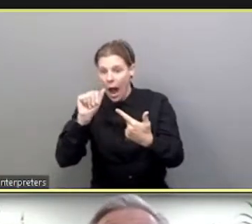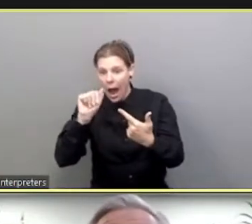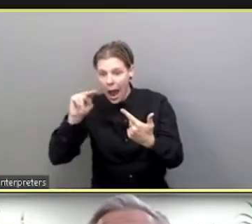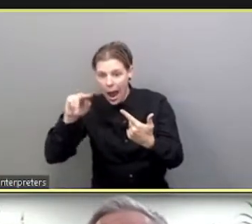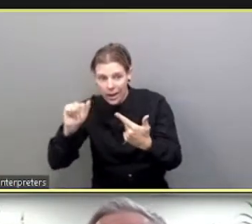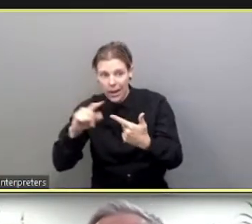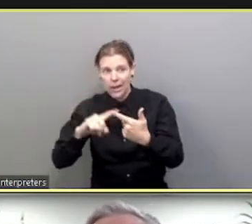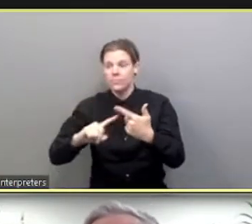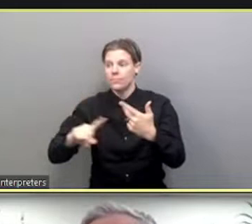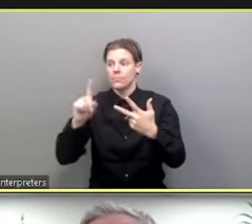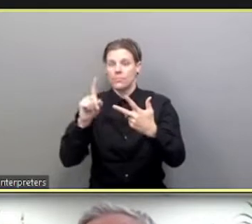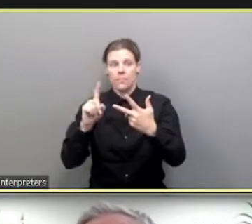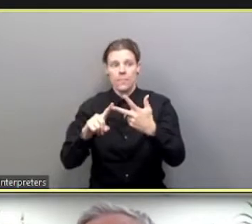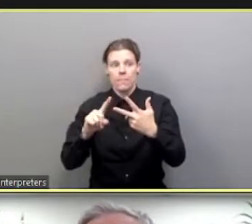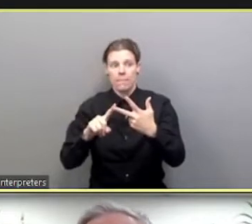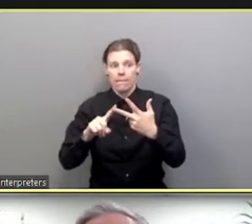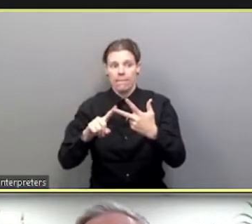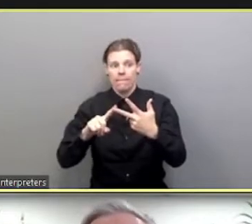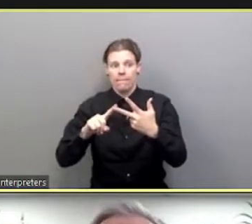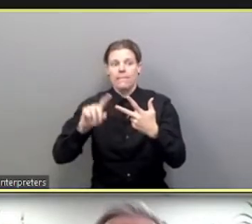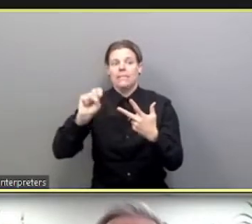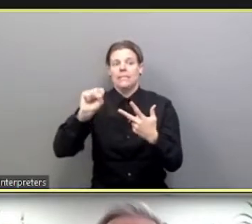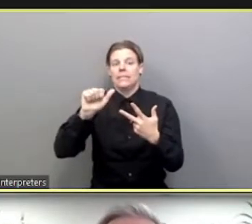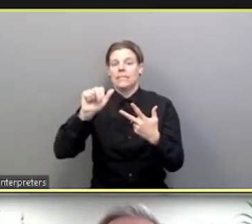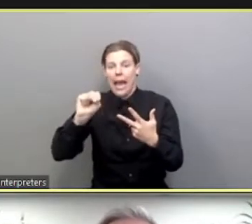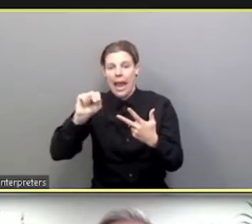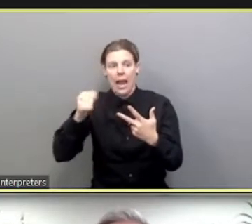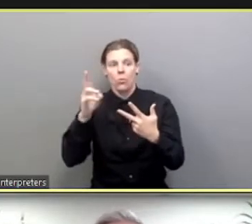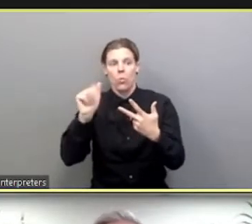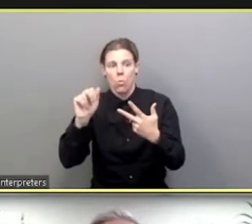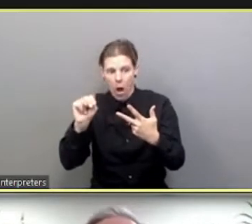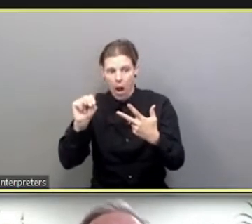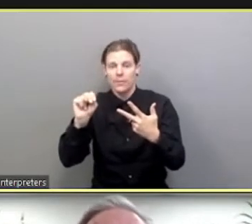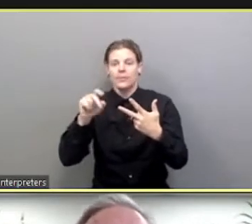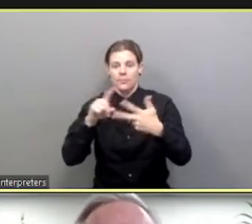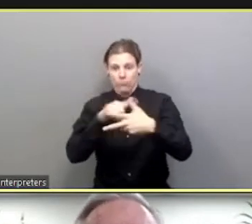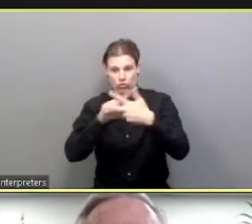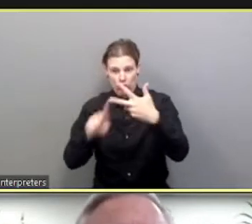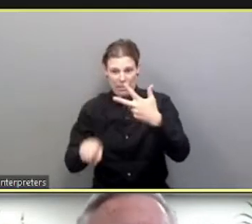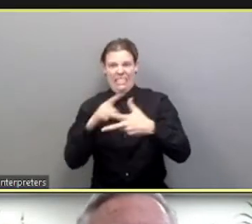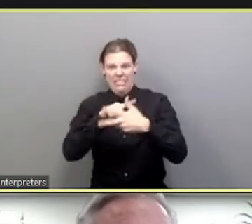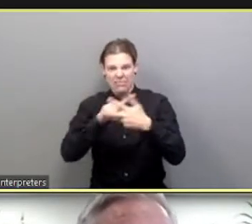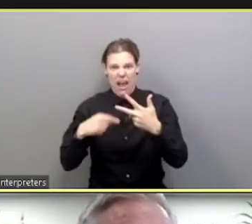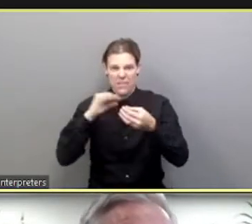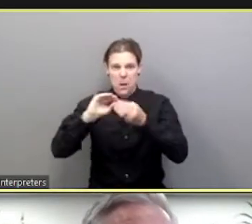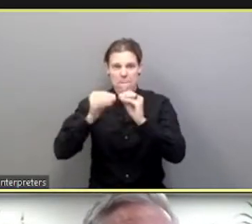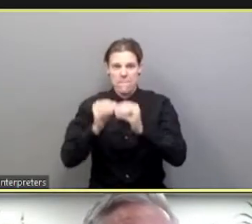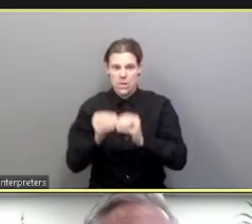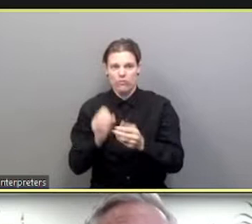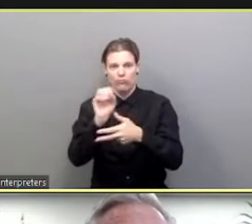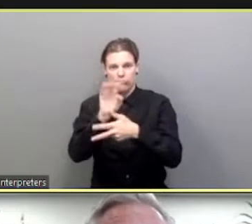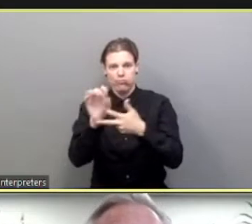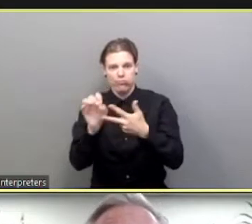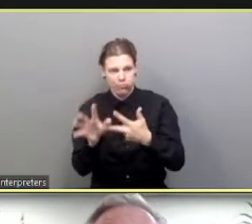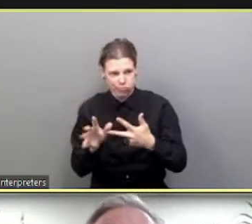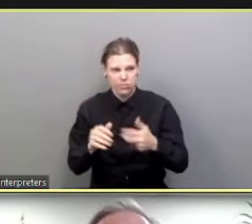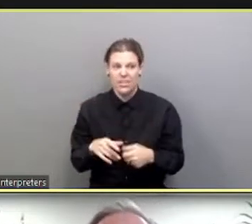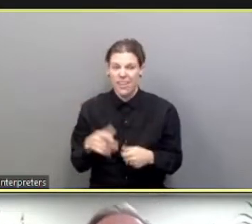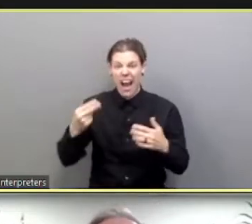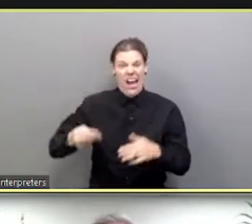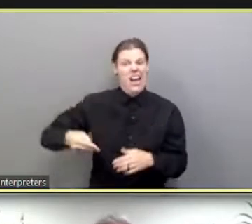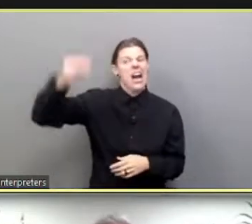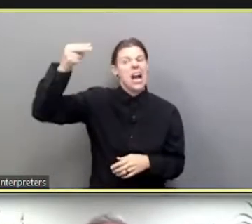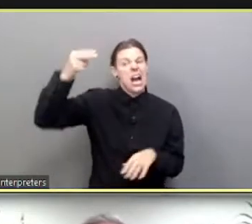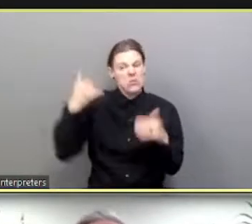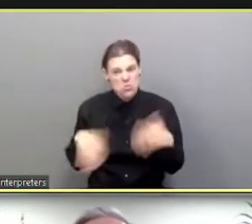at 188. Next slide, please. Since all of you have been calling us and asking us, why